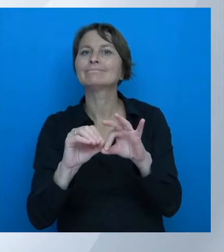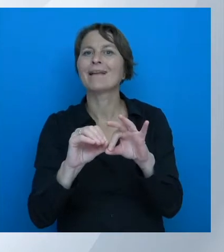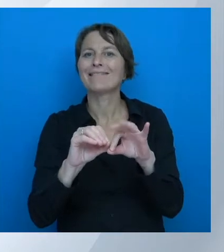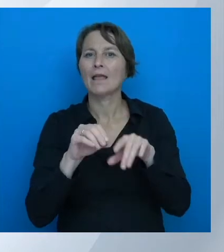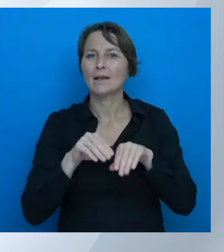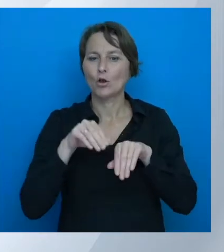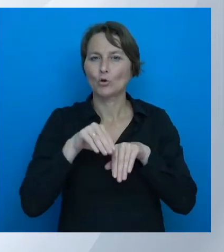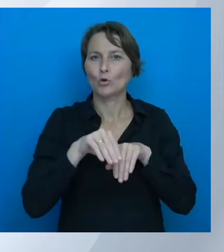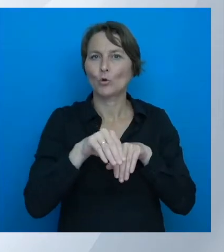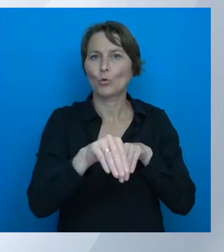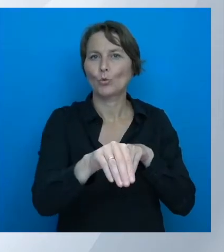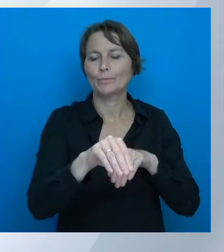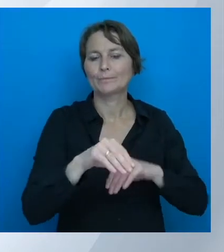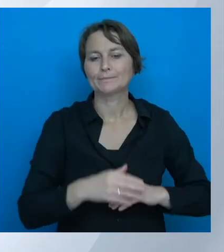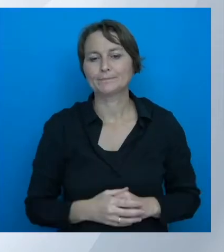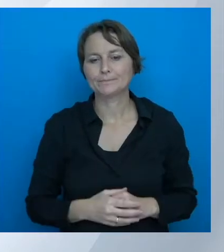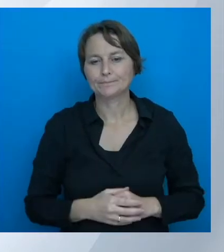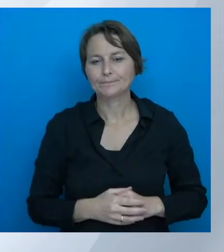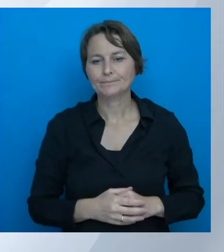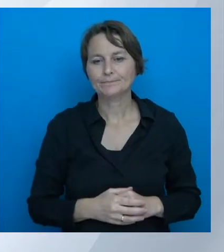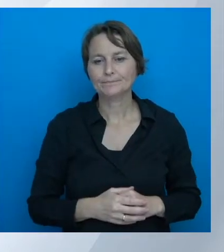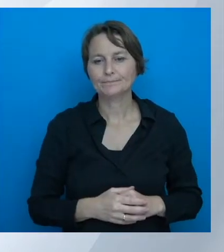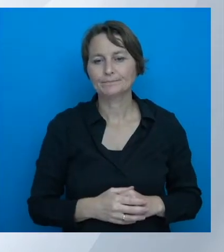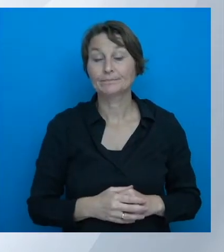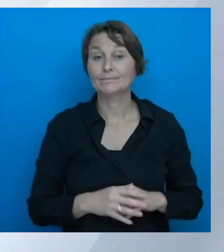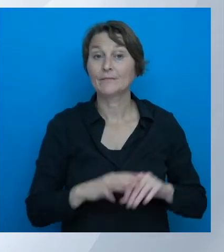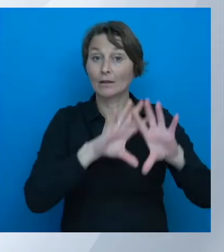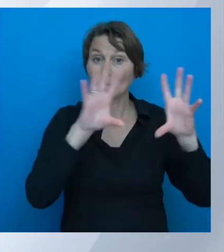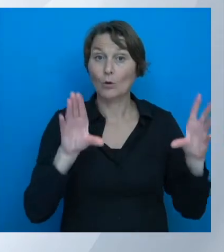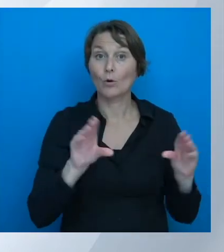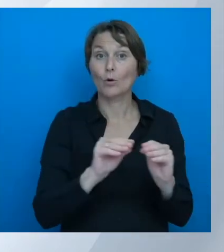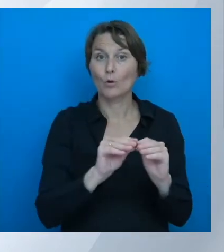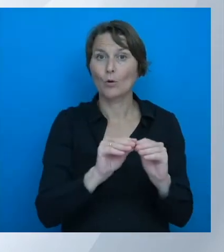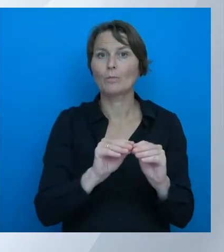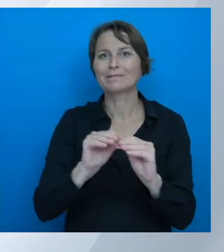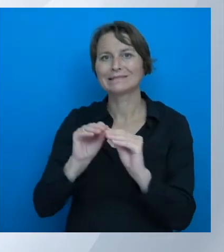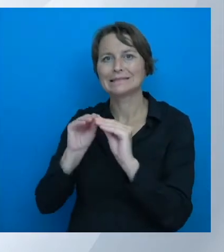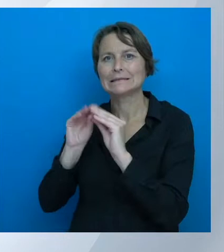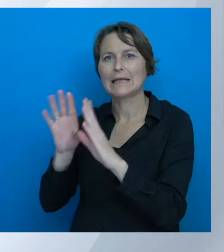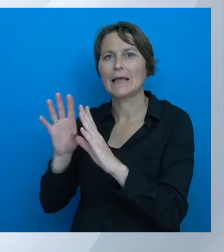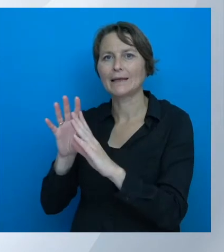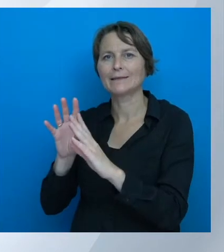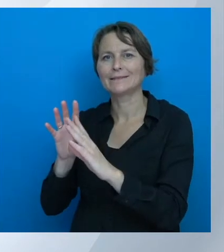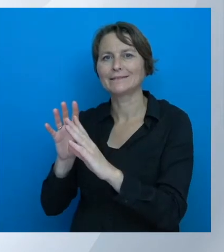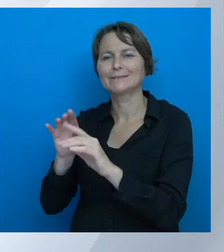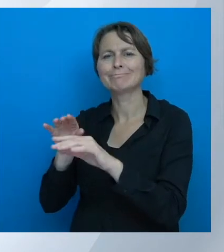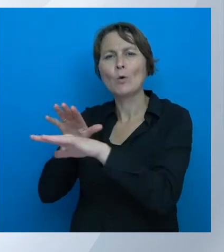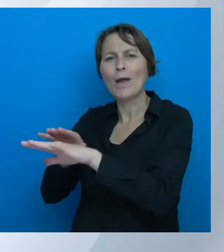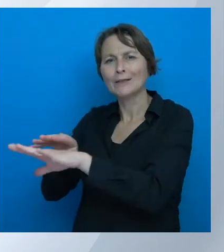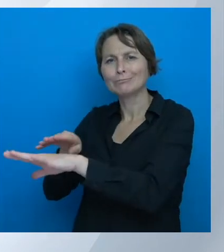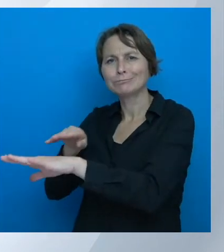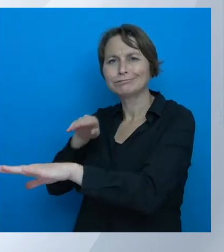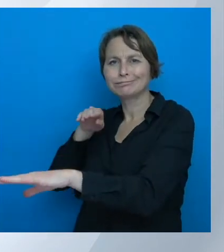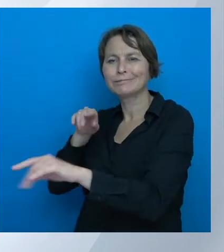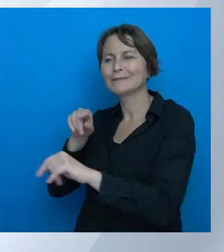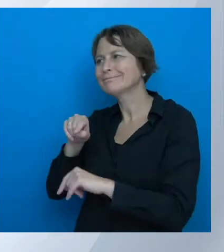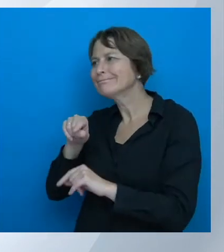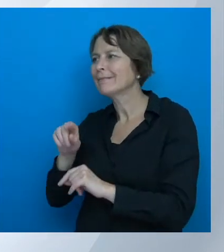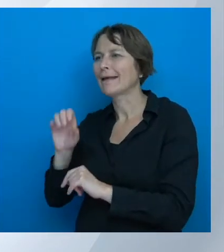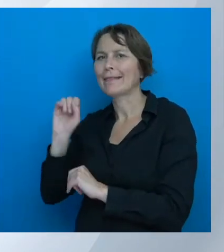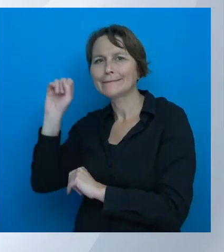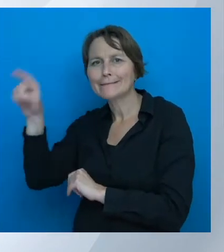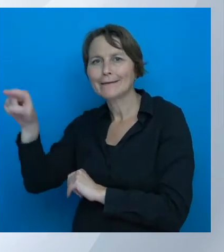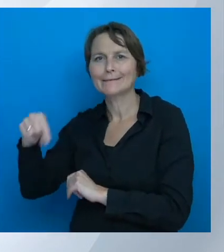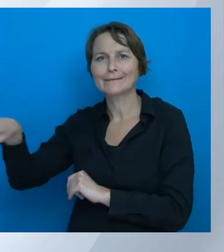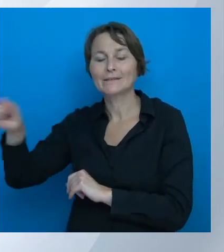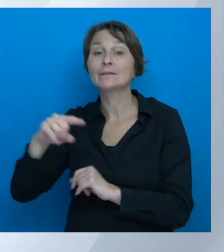And then we need to send this message to the queue. Now, I've got a result returned here. I'm not doing anything with this result. I just wanted to show you that data